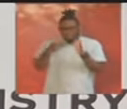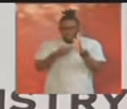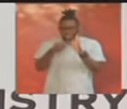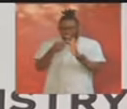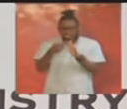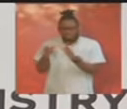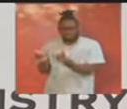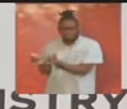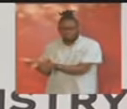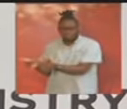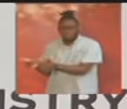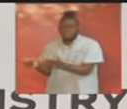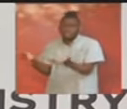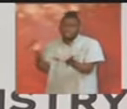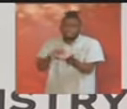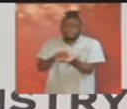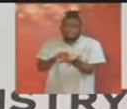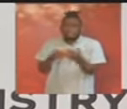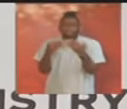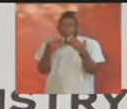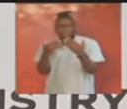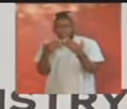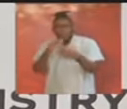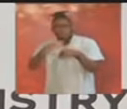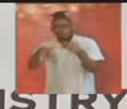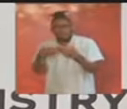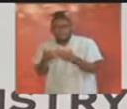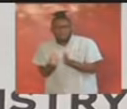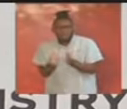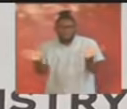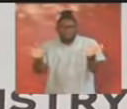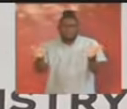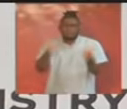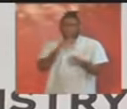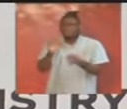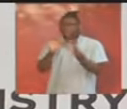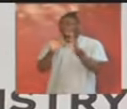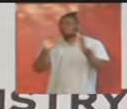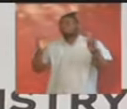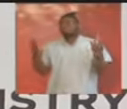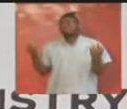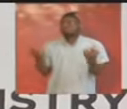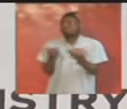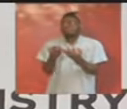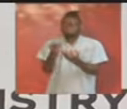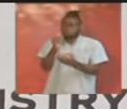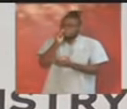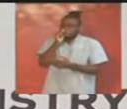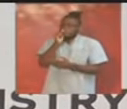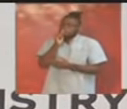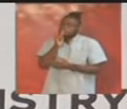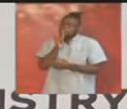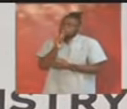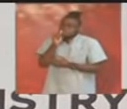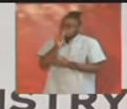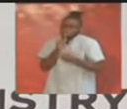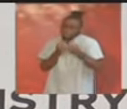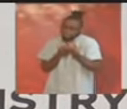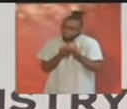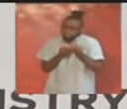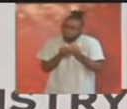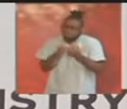like to thank the members of the population and their families for their patience and support in the repatriation